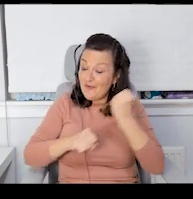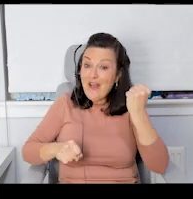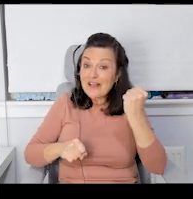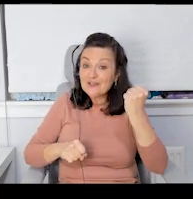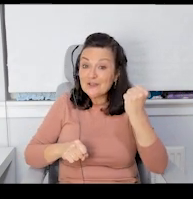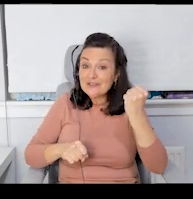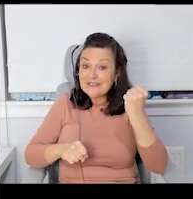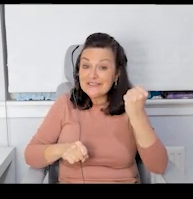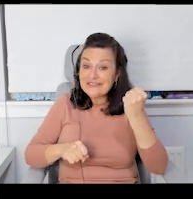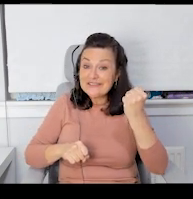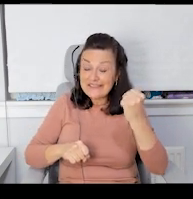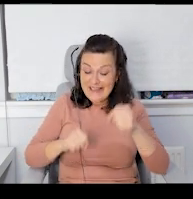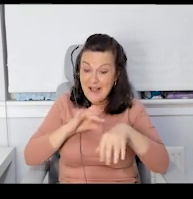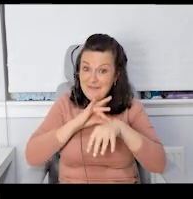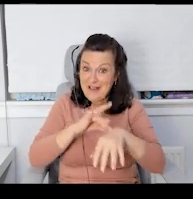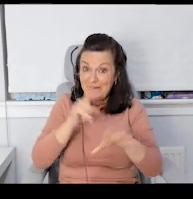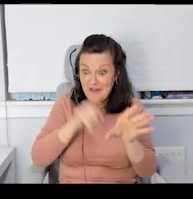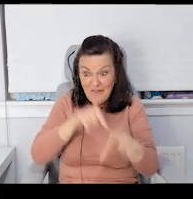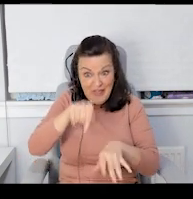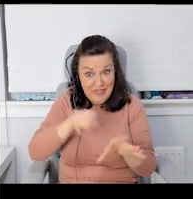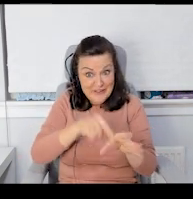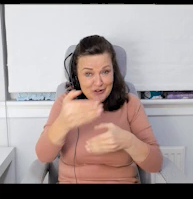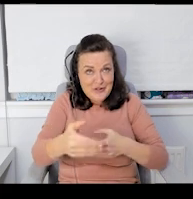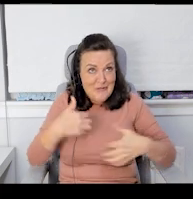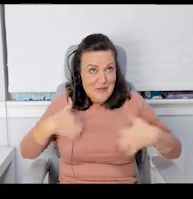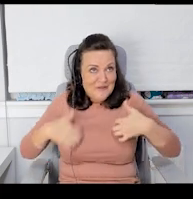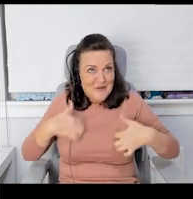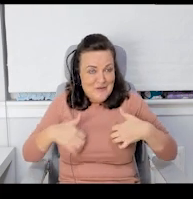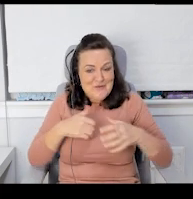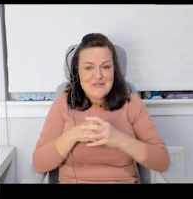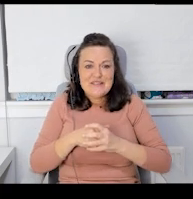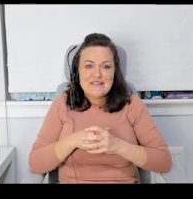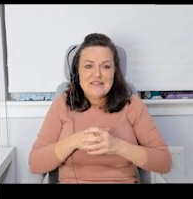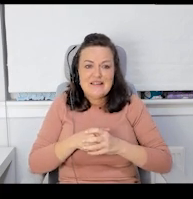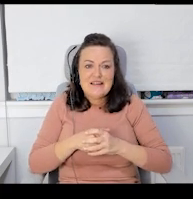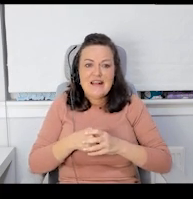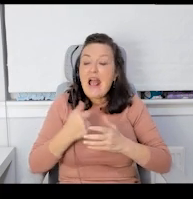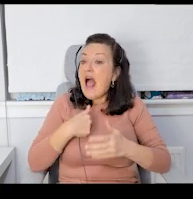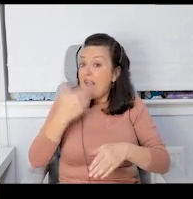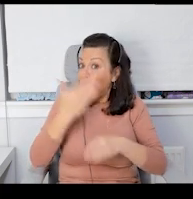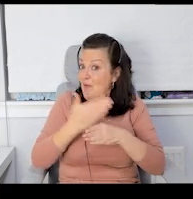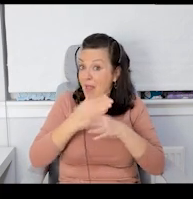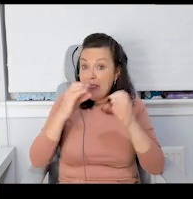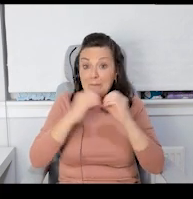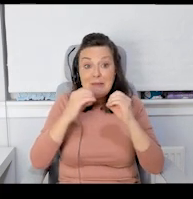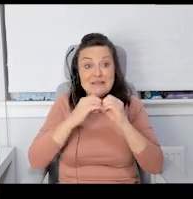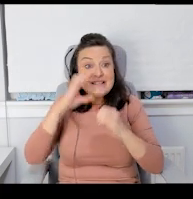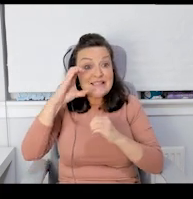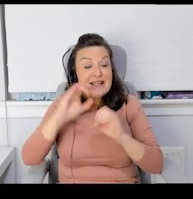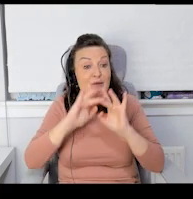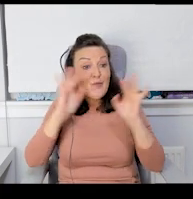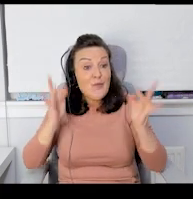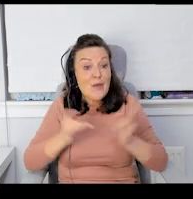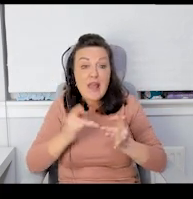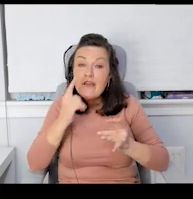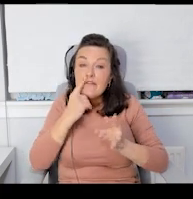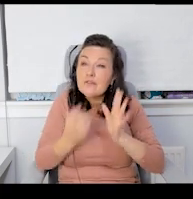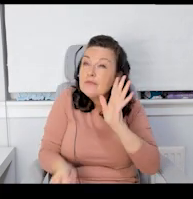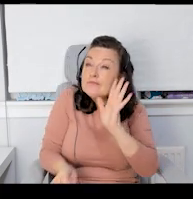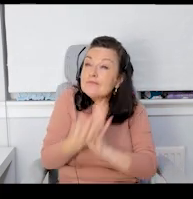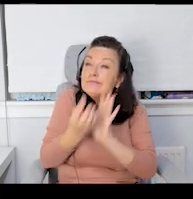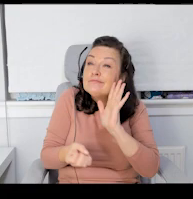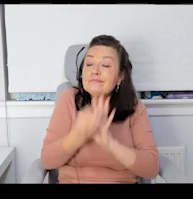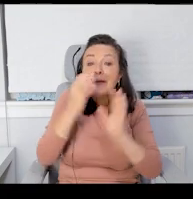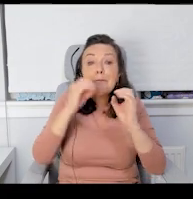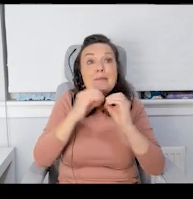of the Year in Scotland for this year. So looking forward to that. In terms of technical achievements, I've worked on the BBC website. So if you ever load up BBC